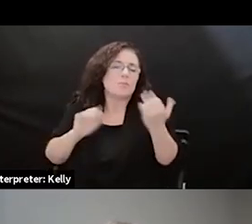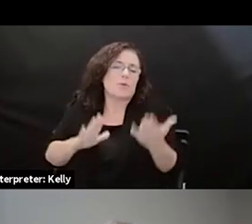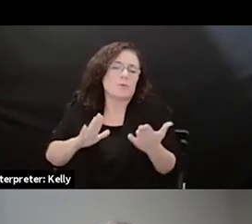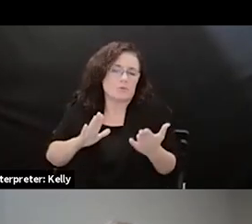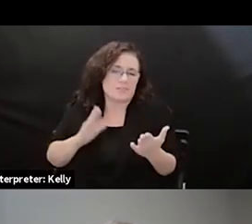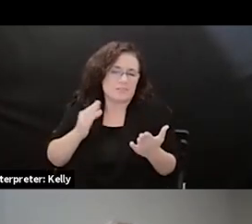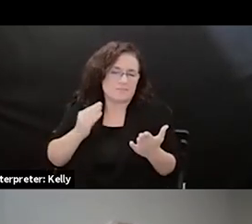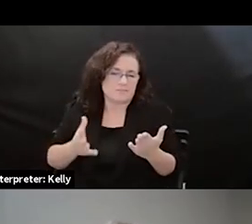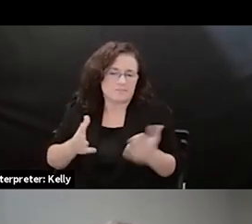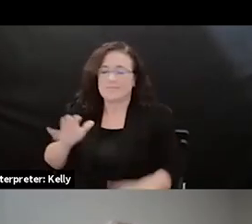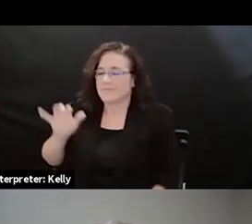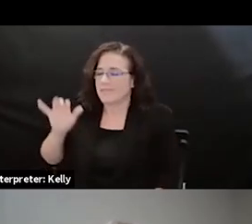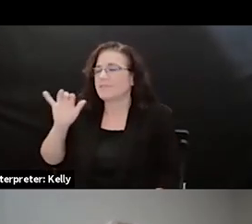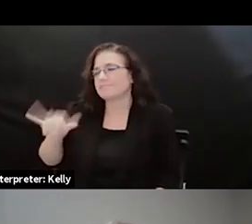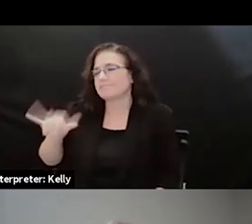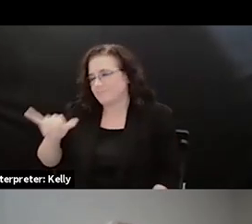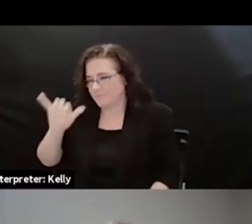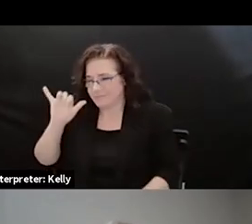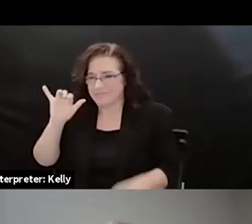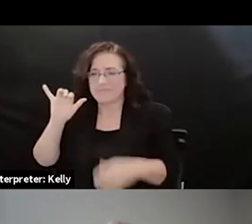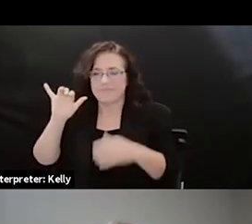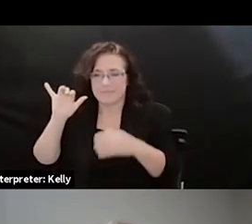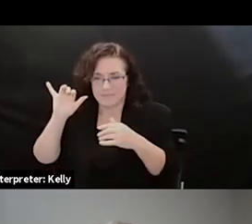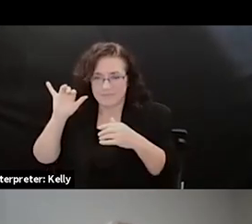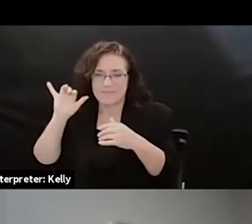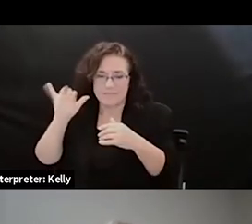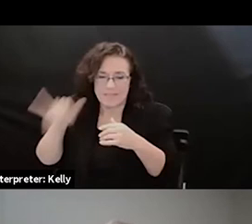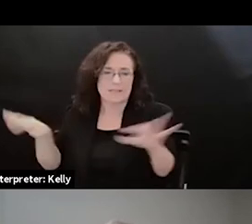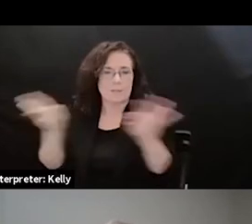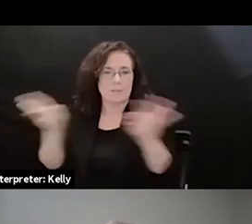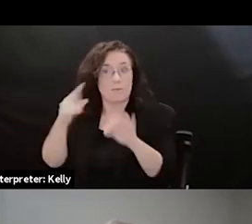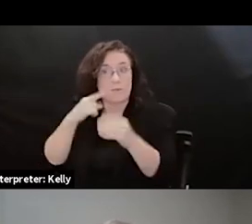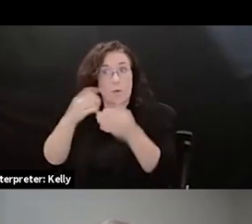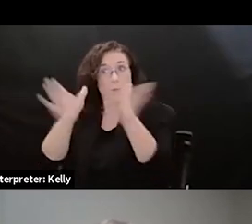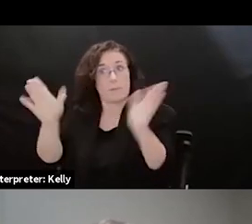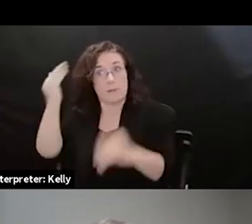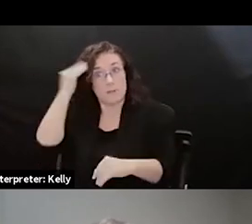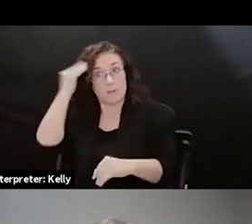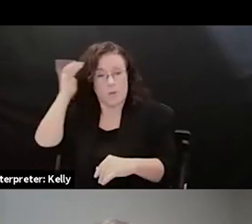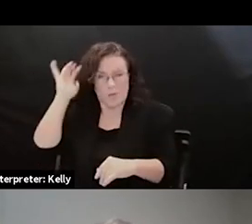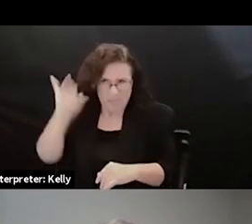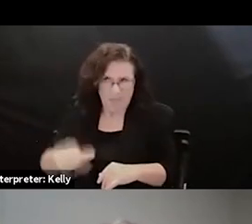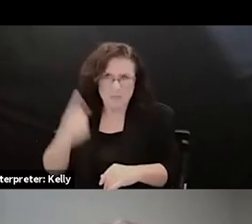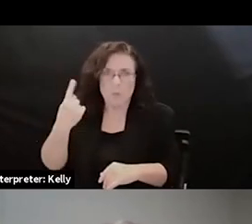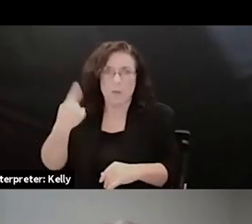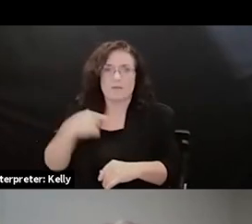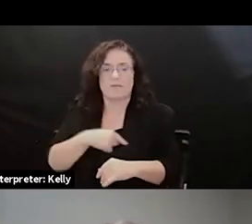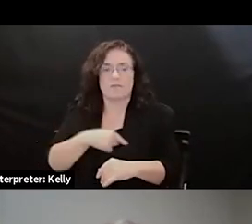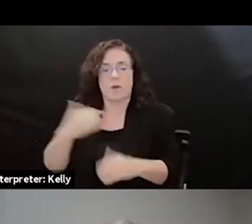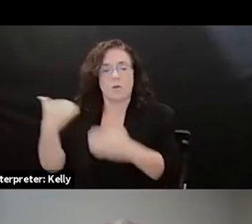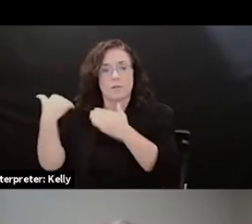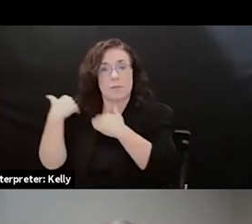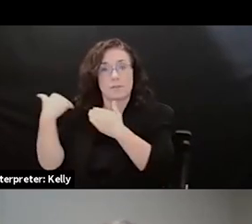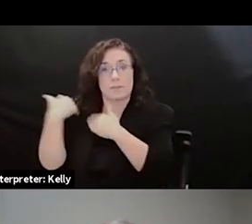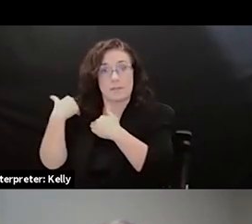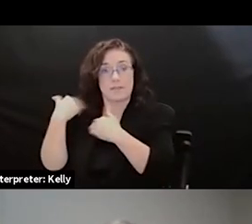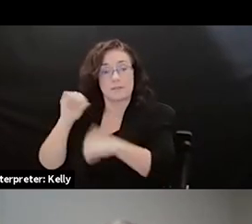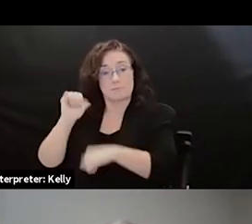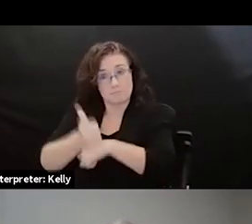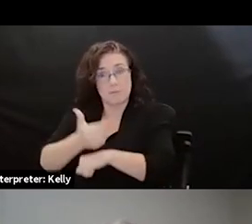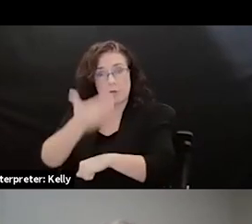wanted to that's for the public to know that as that is one of our responsibilities as a board to have financial you know good fight issue